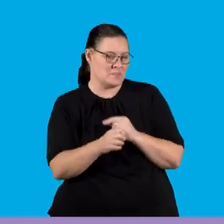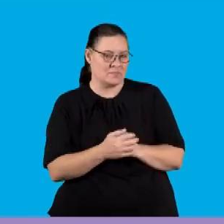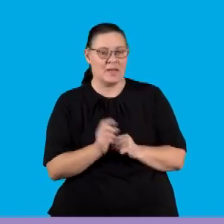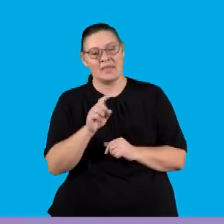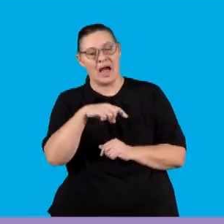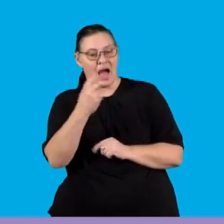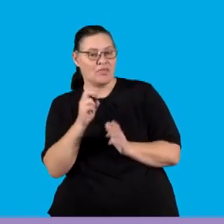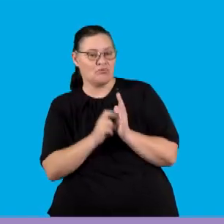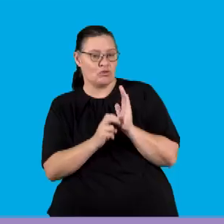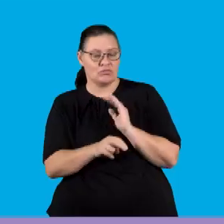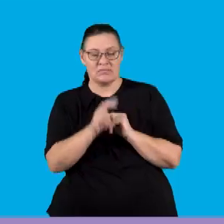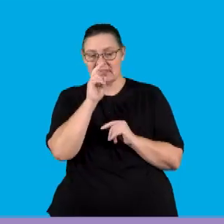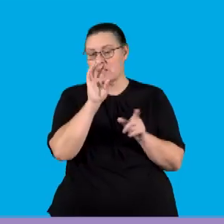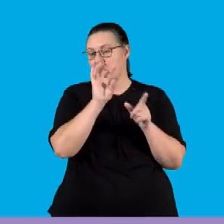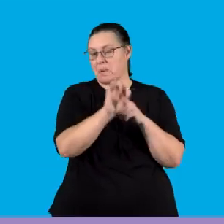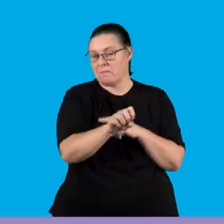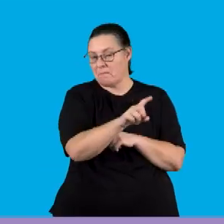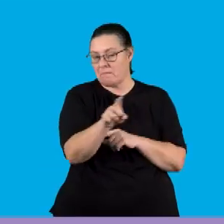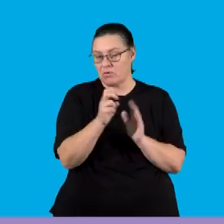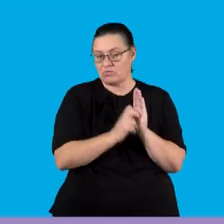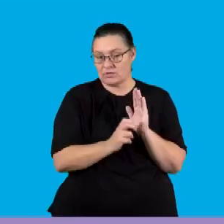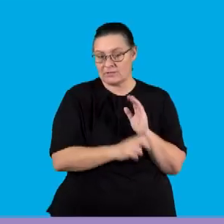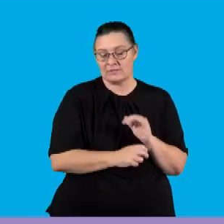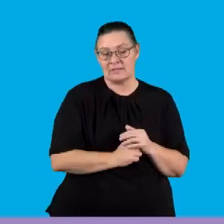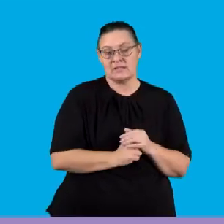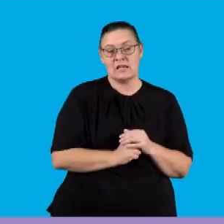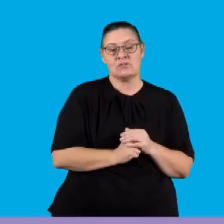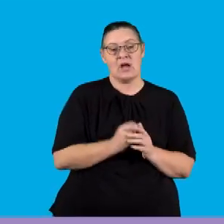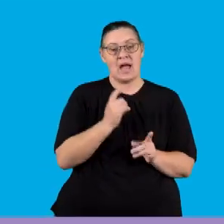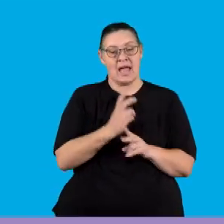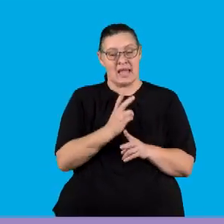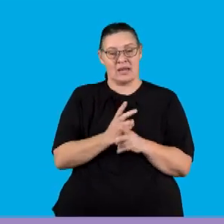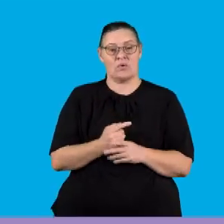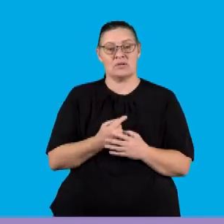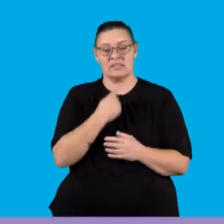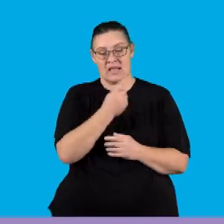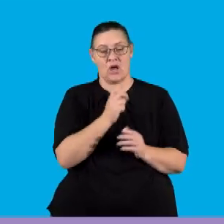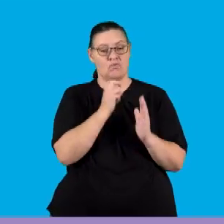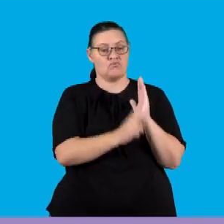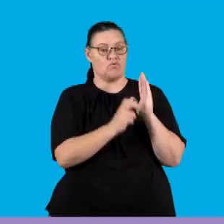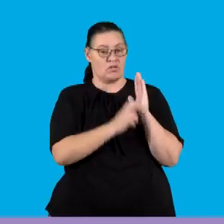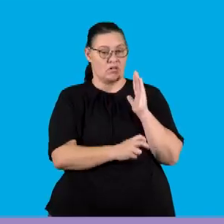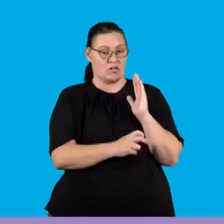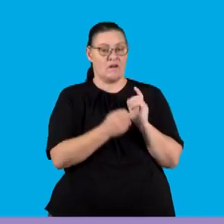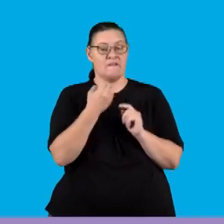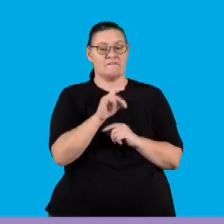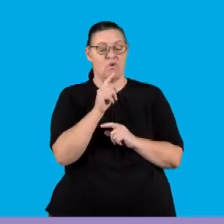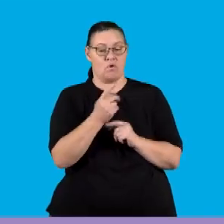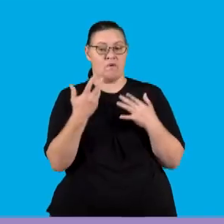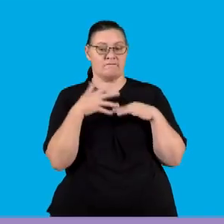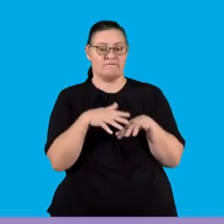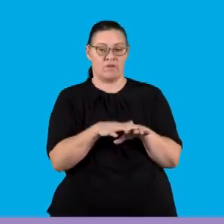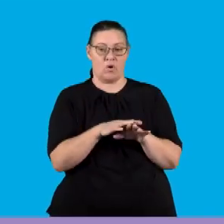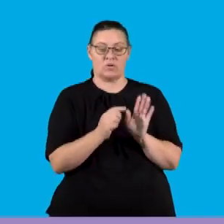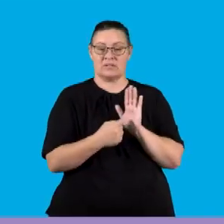Let's look at the other rules and see if we can't get them. So next here again, we are writing down the rule for this